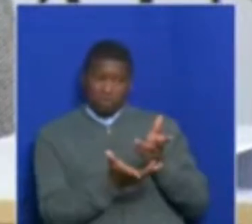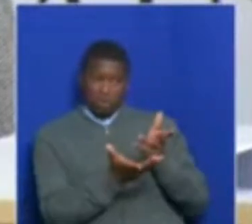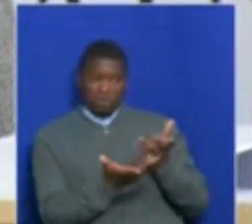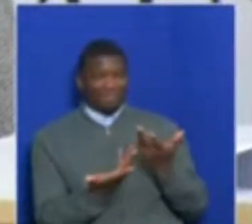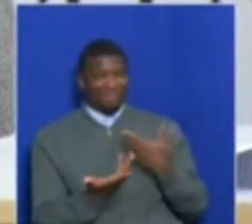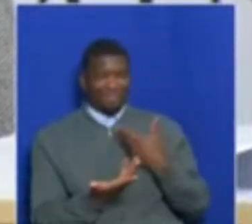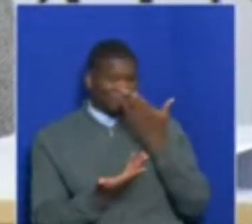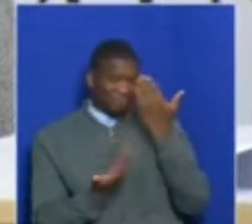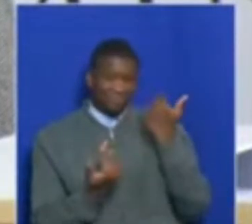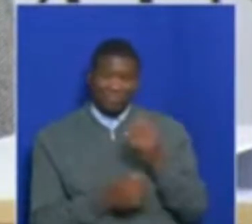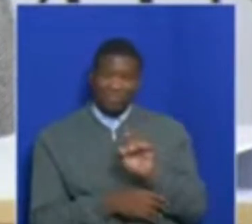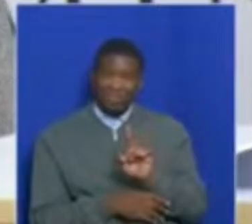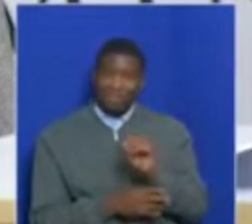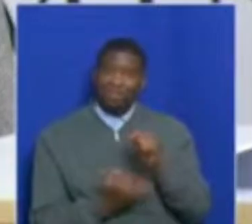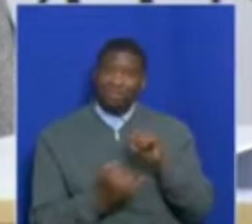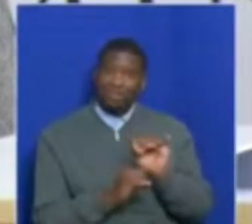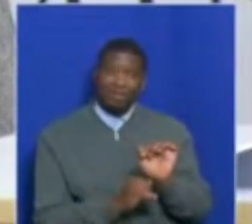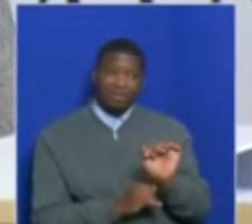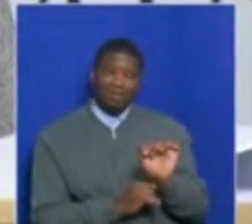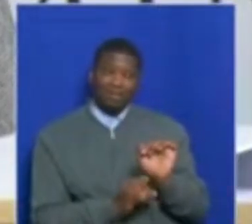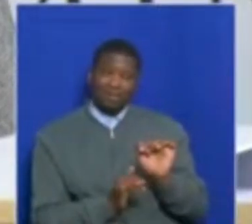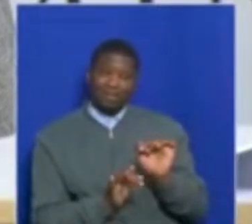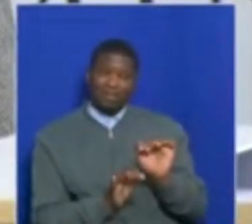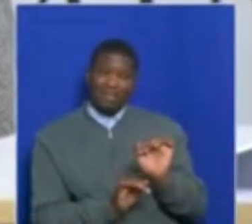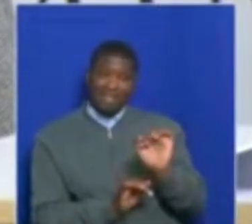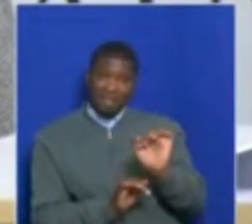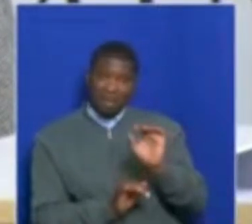these dockets, when the